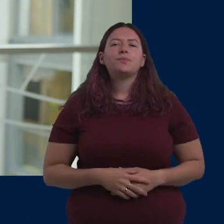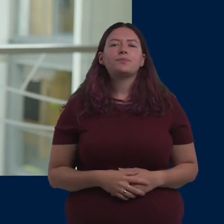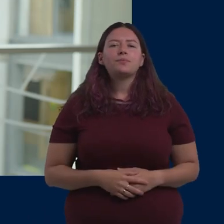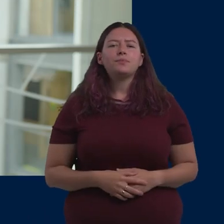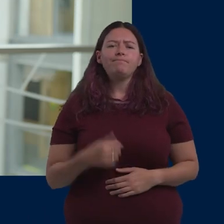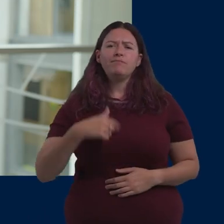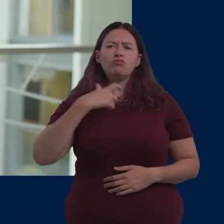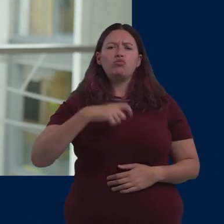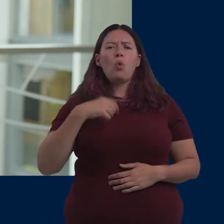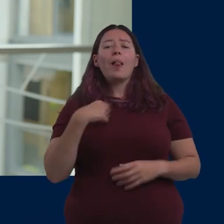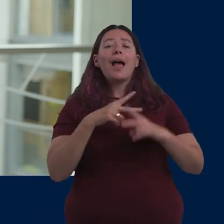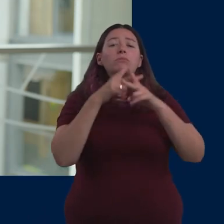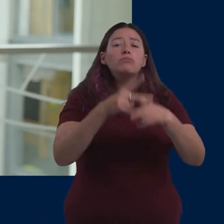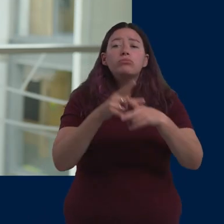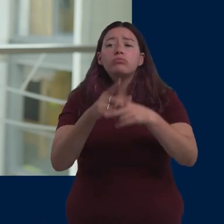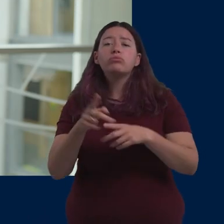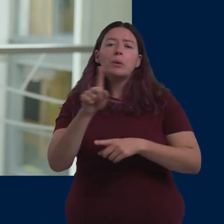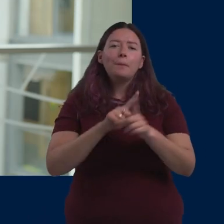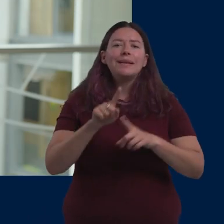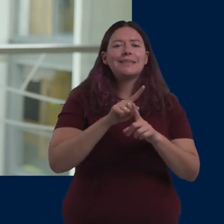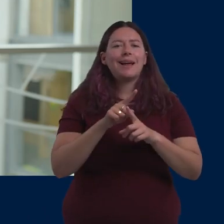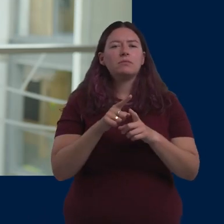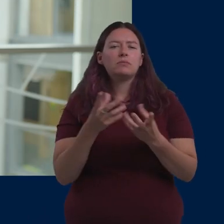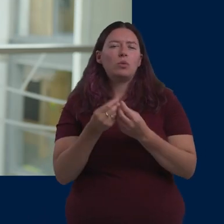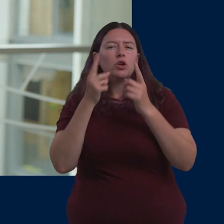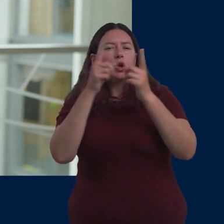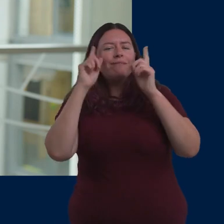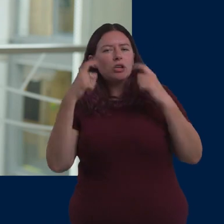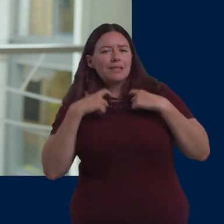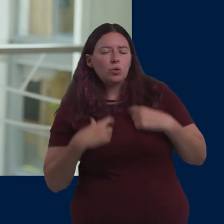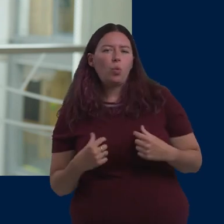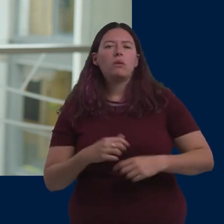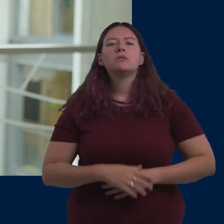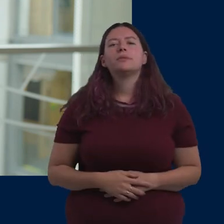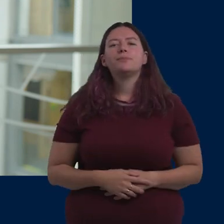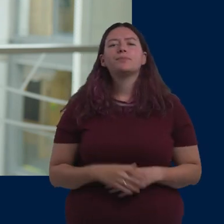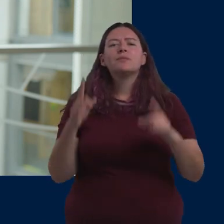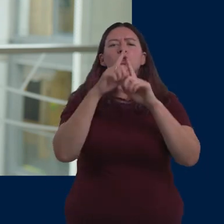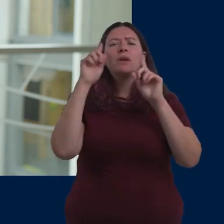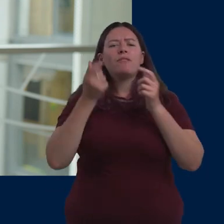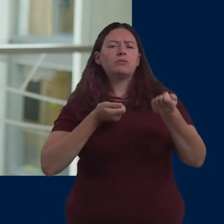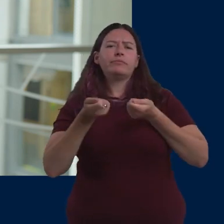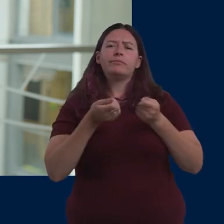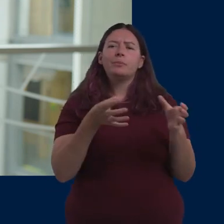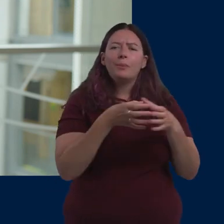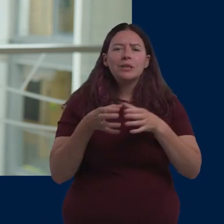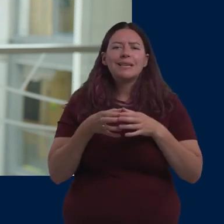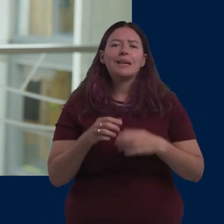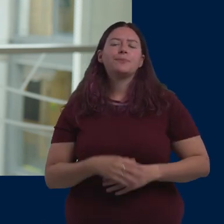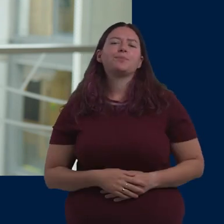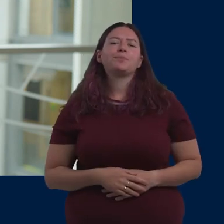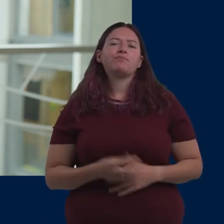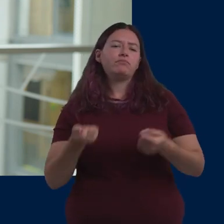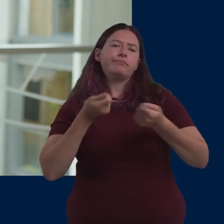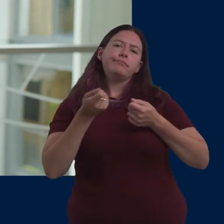My role is to preside at the meetings of the University Court, the university governing body, to manage court